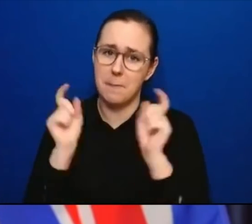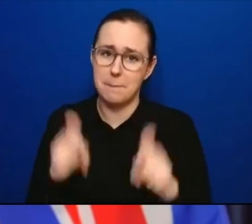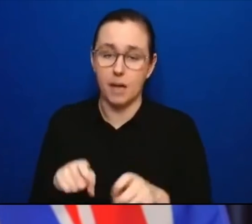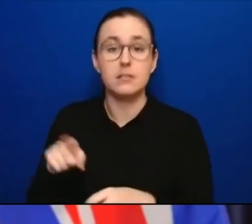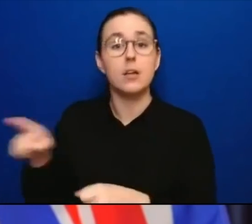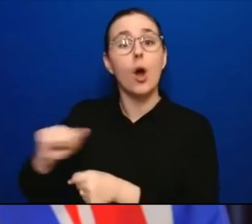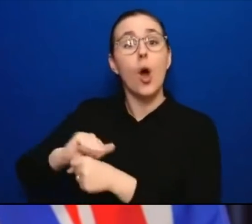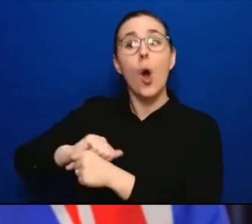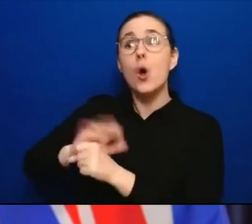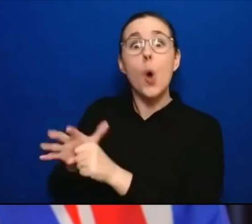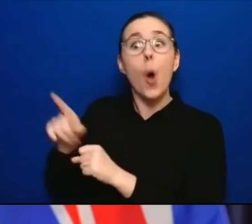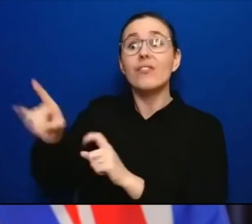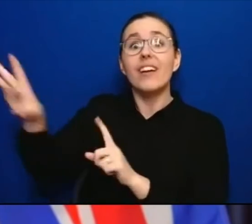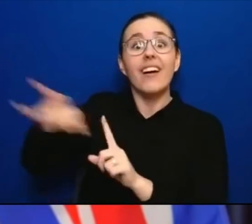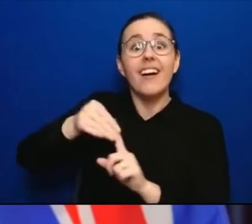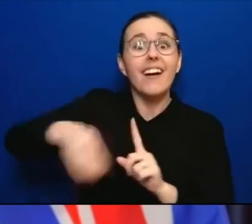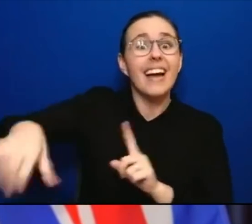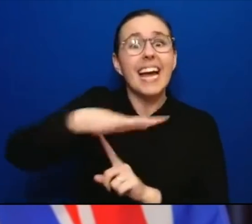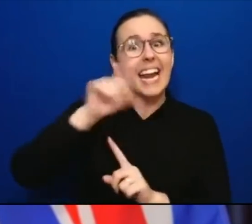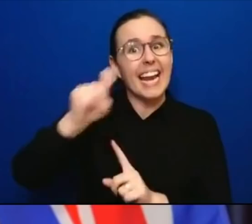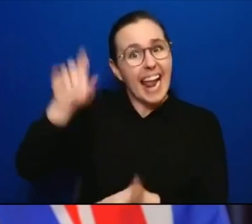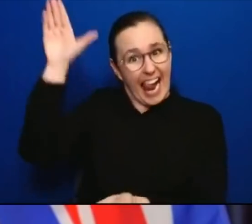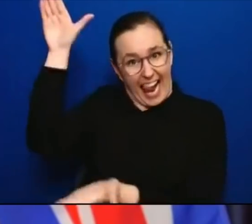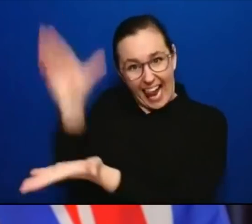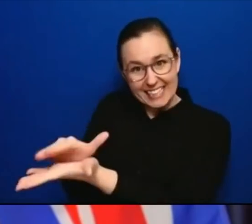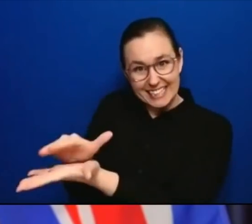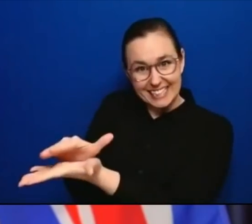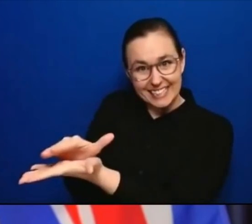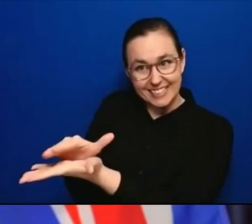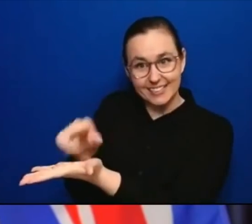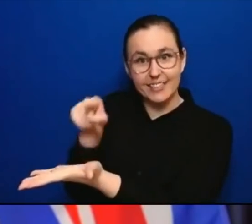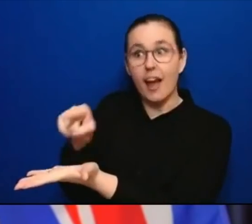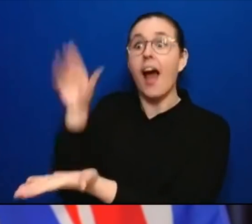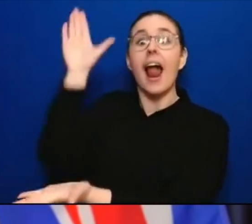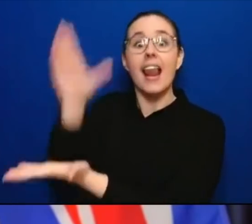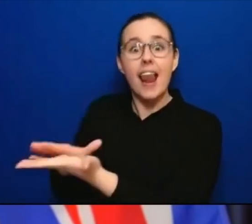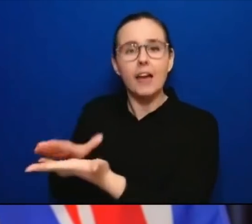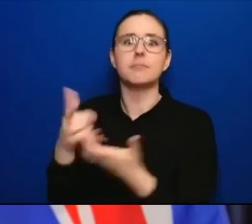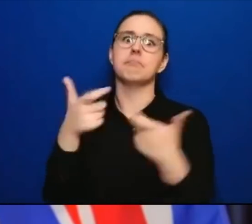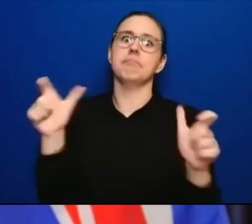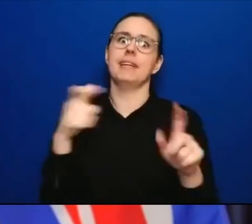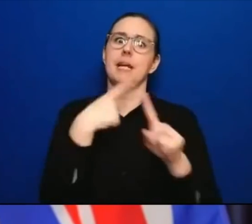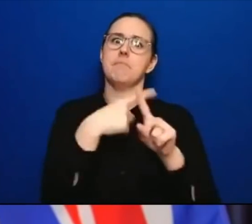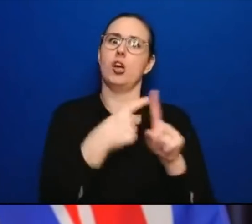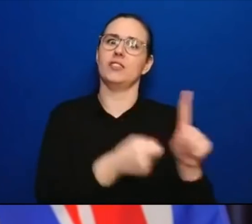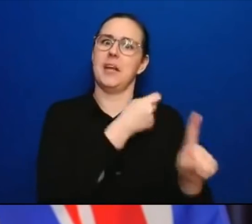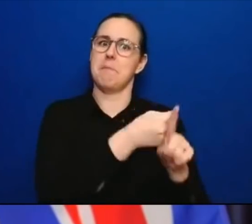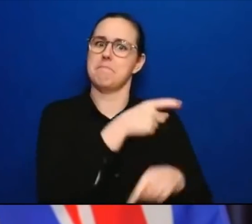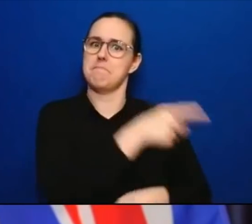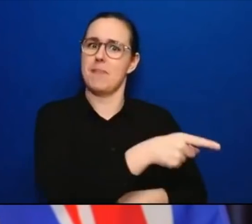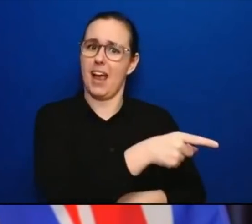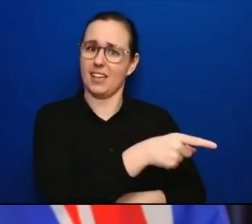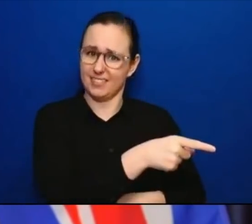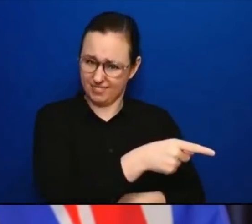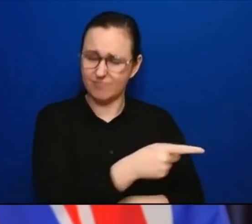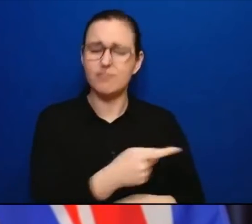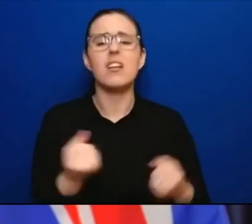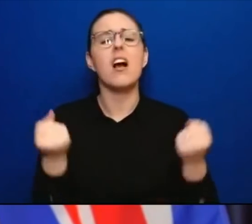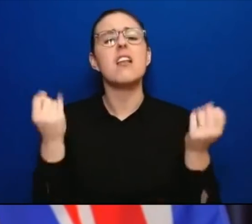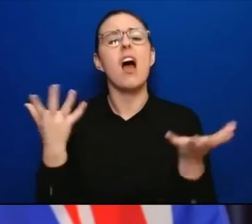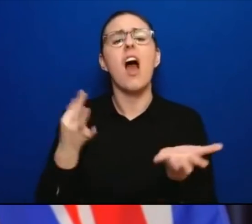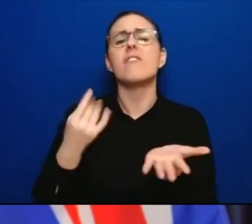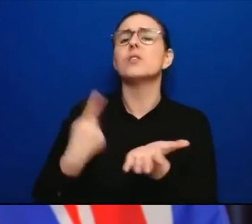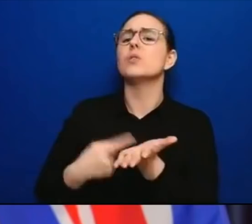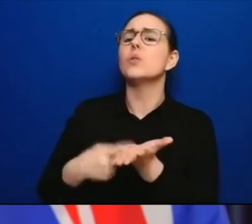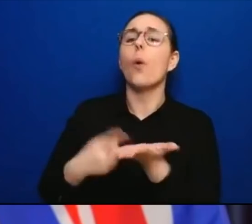Our work is not done because our work makes a critical difference. There's a lot of talk, I think, and some talk about